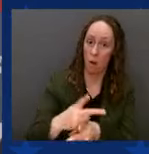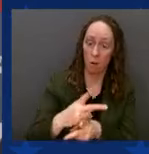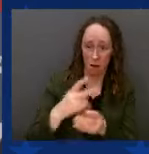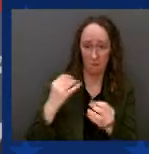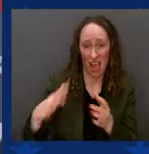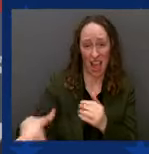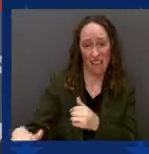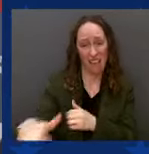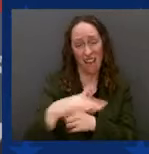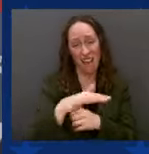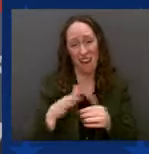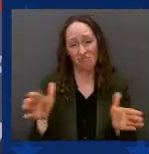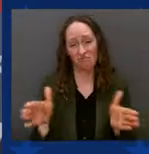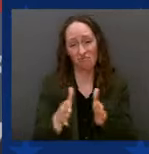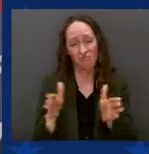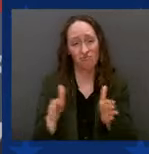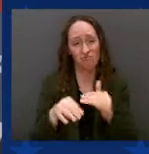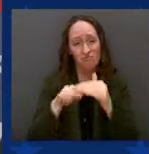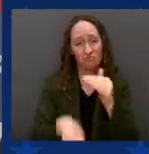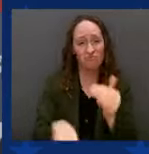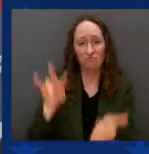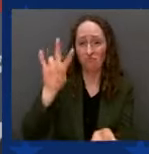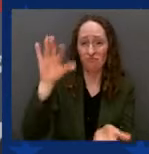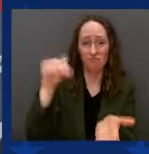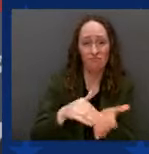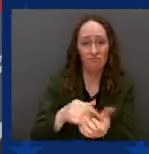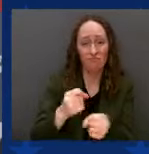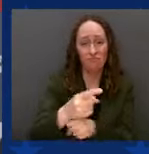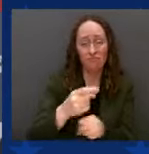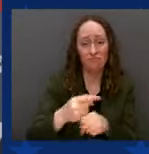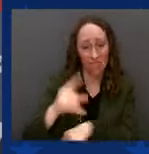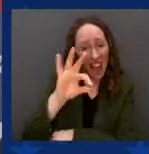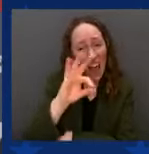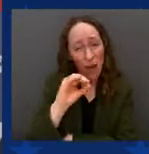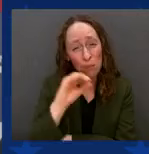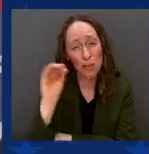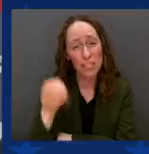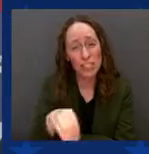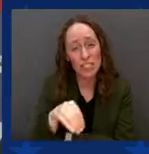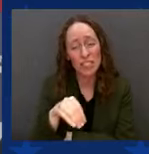okay? 90%. But here's the deal.